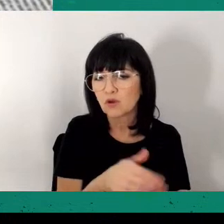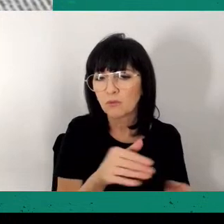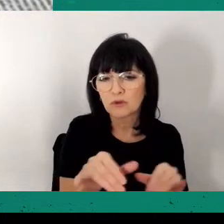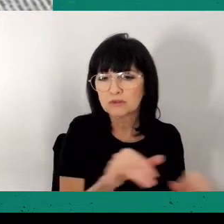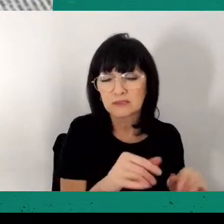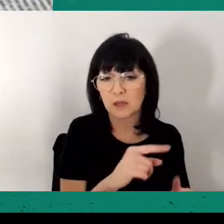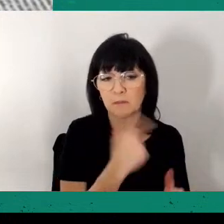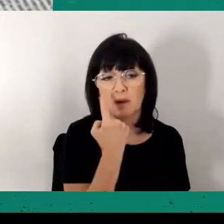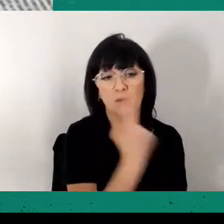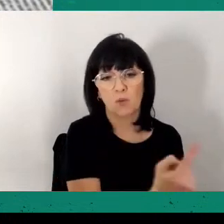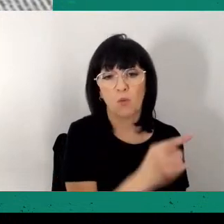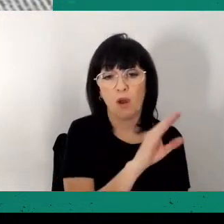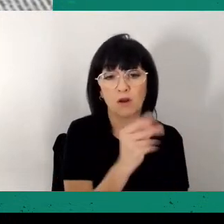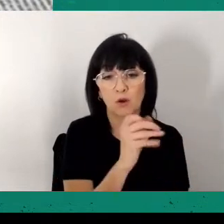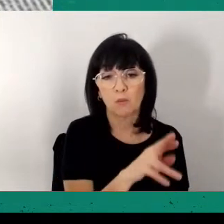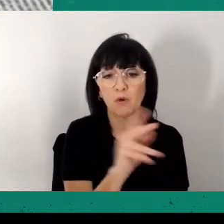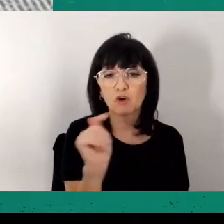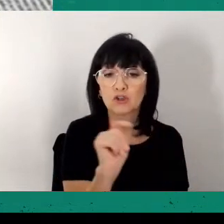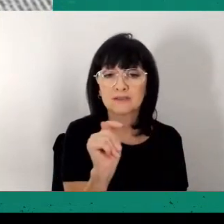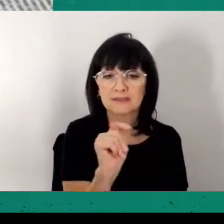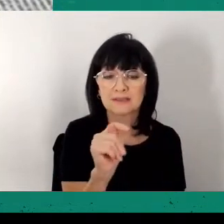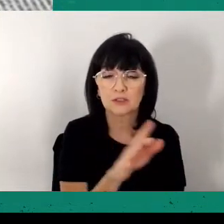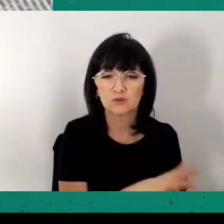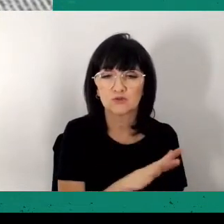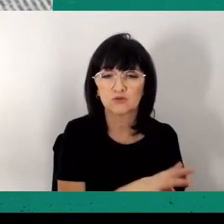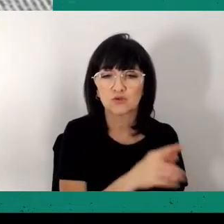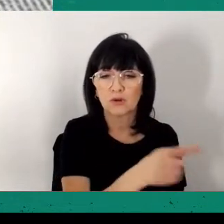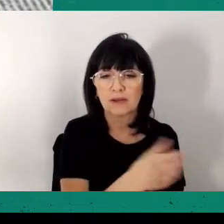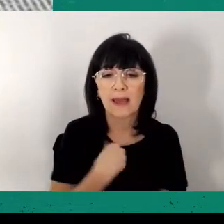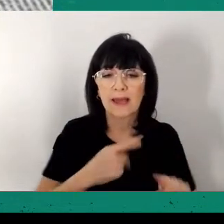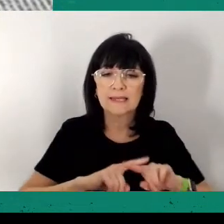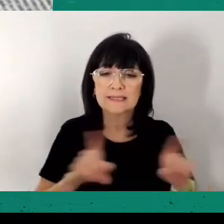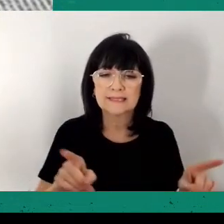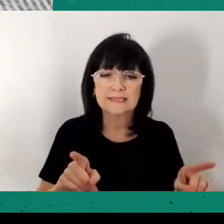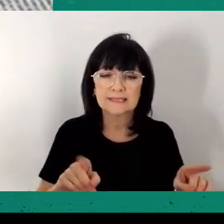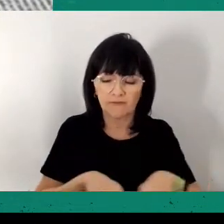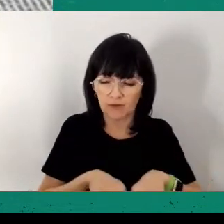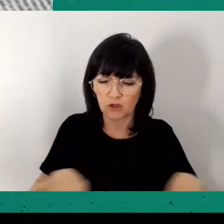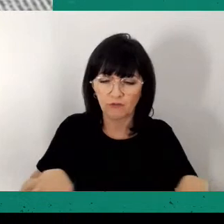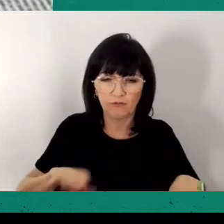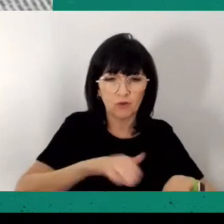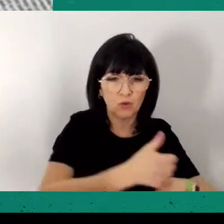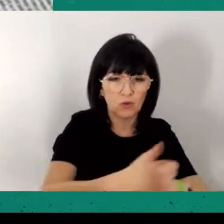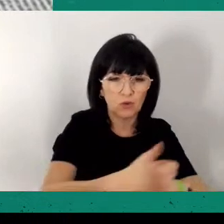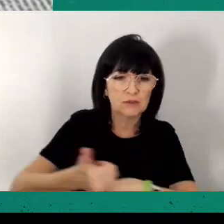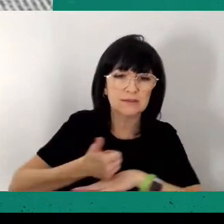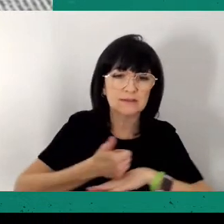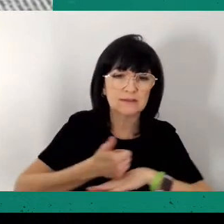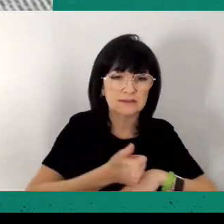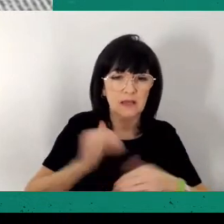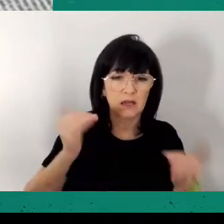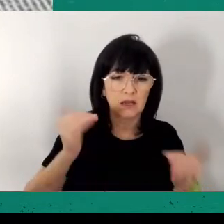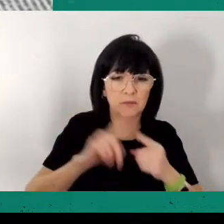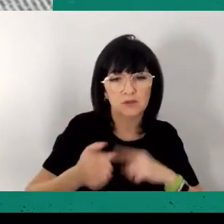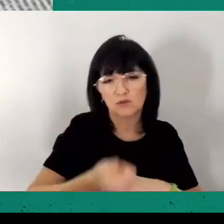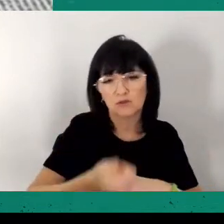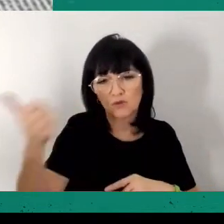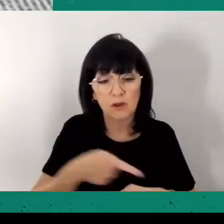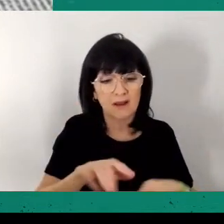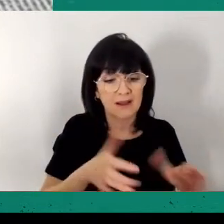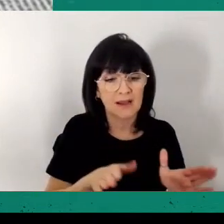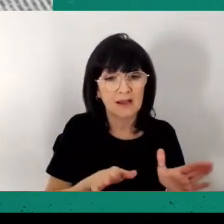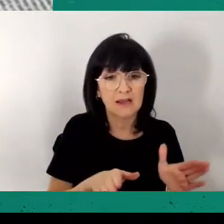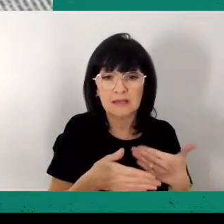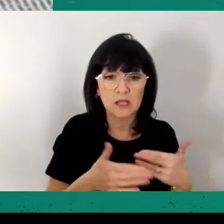in the state that had a different floor plan than all the others. Actually, the classrooms were built around